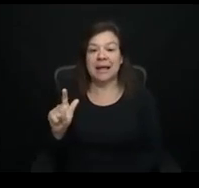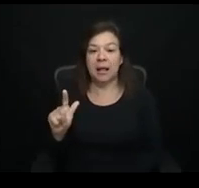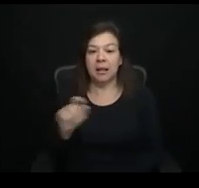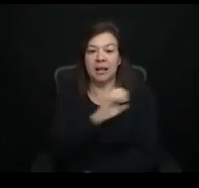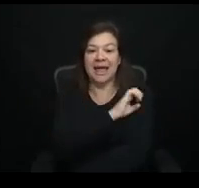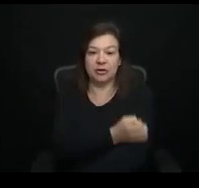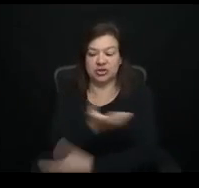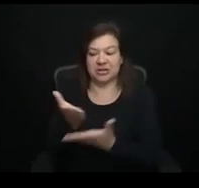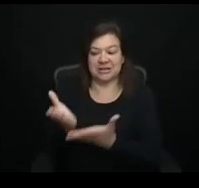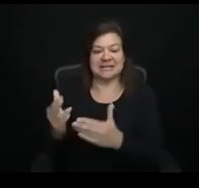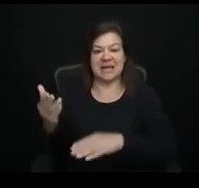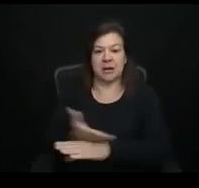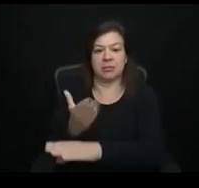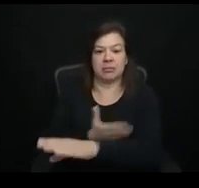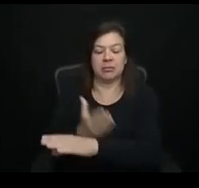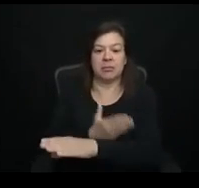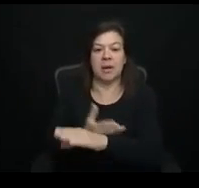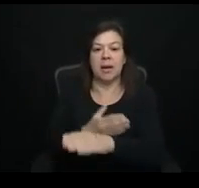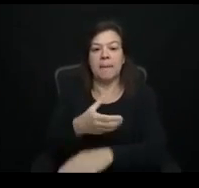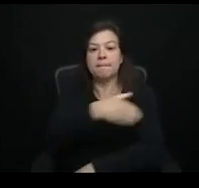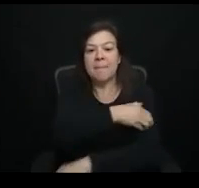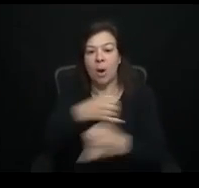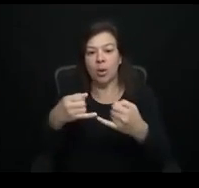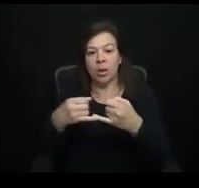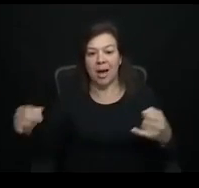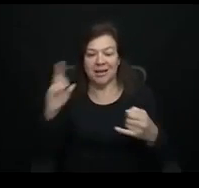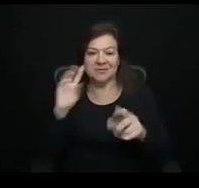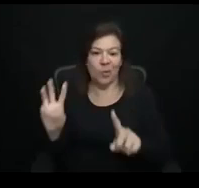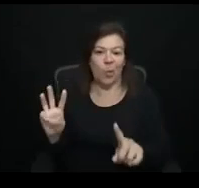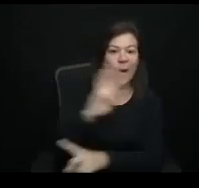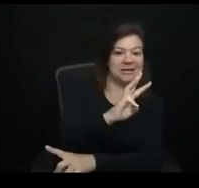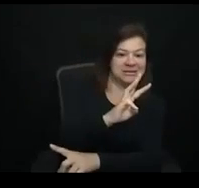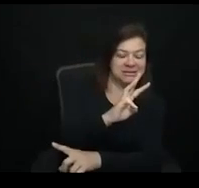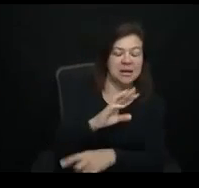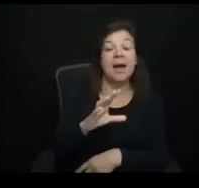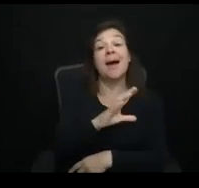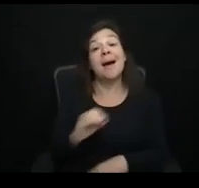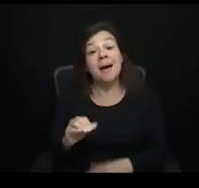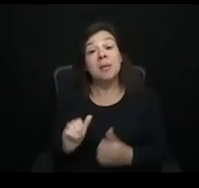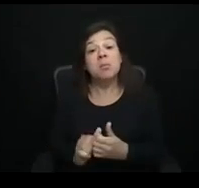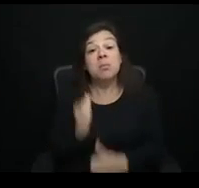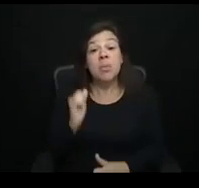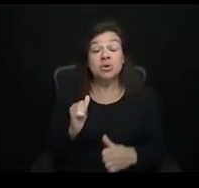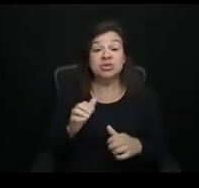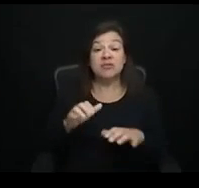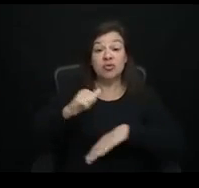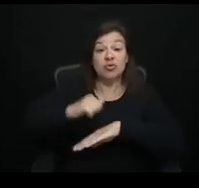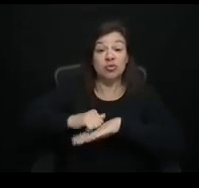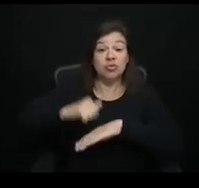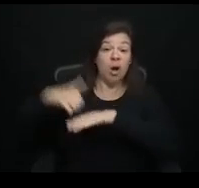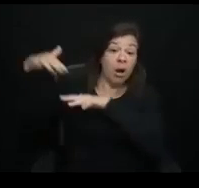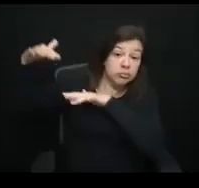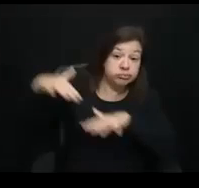repairing power lines that supply things to the west. The other part of that is the majority of the rockfall activity that we are